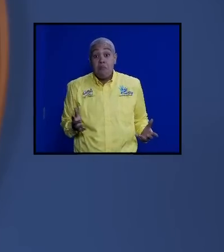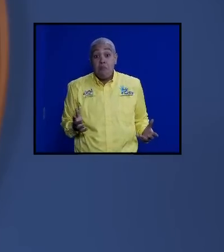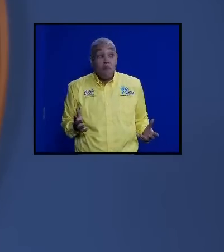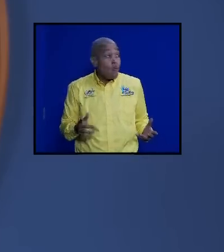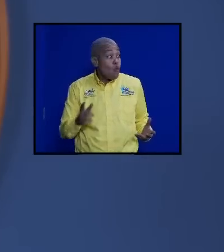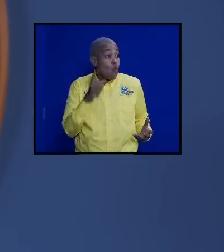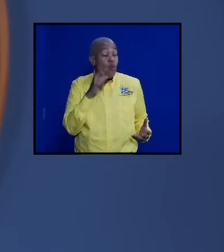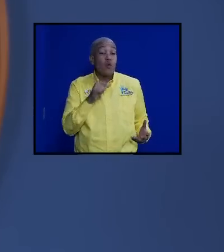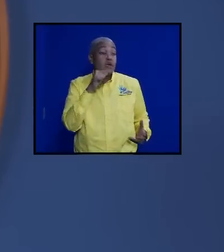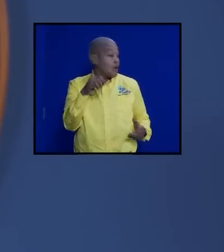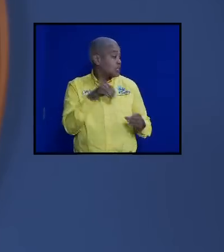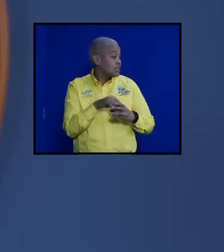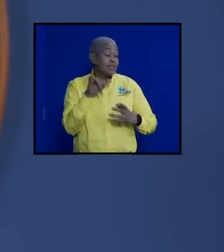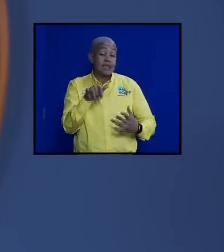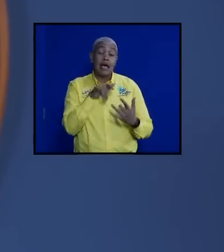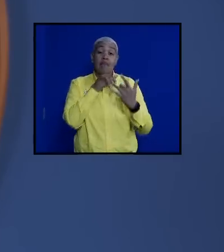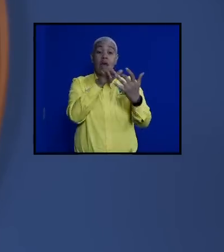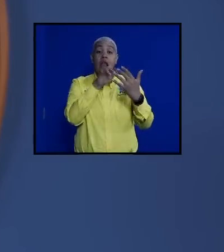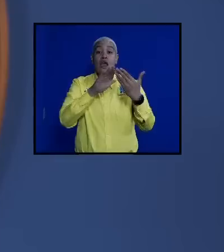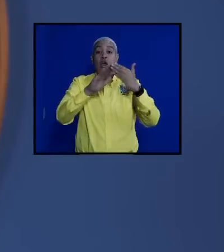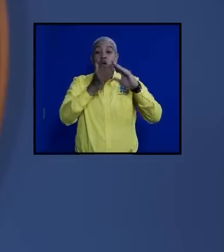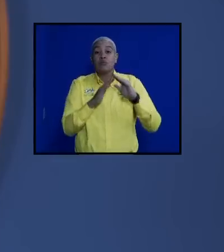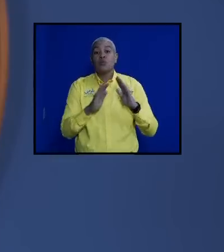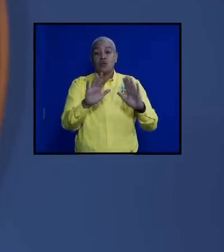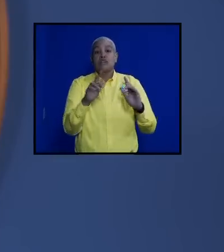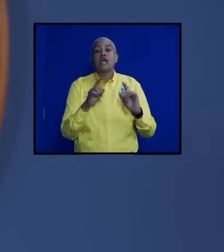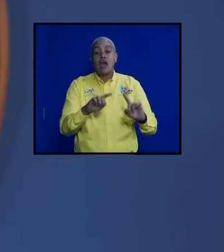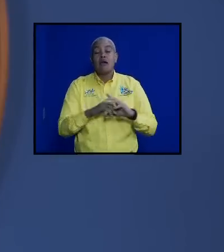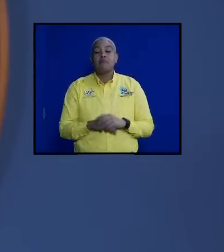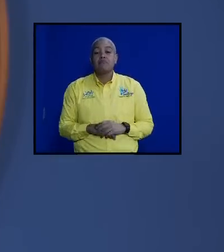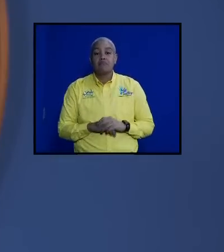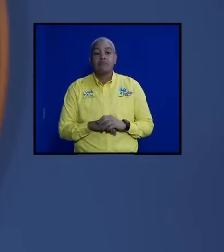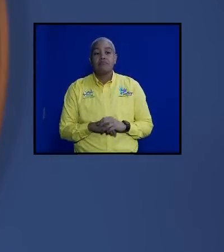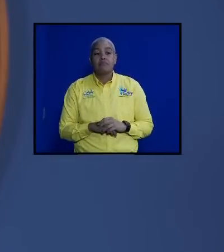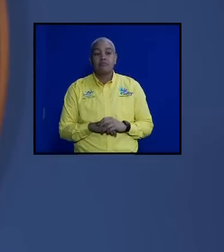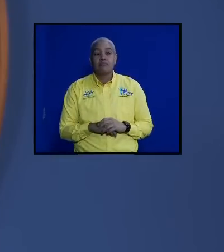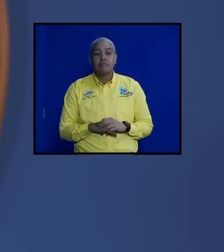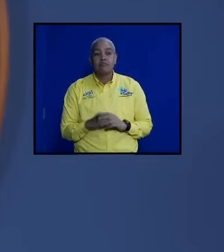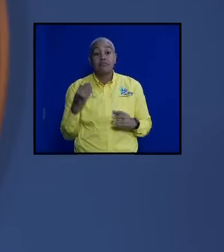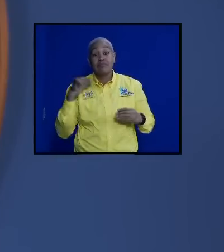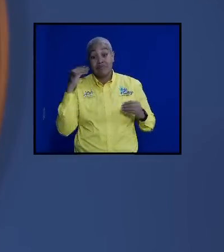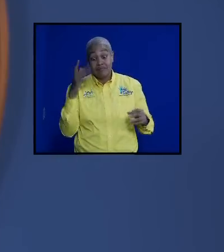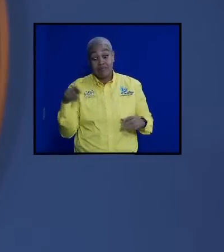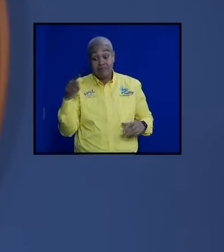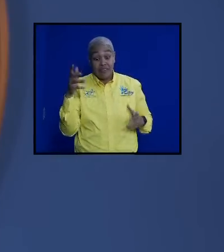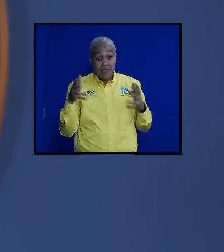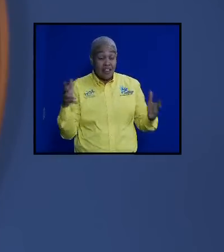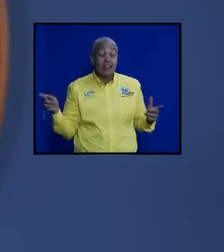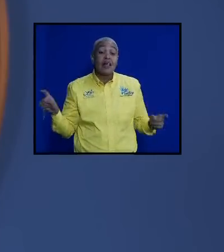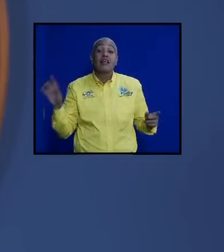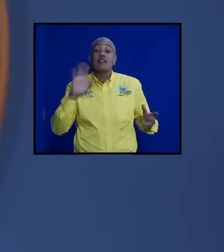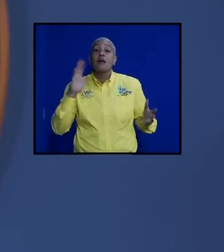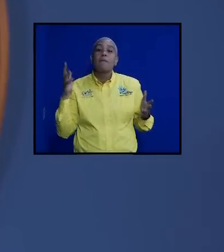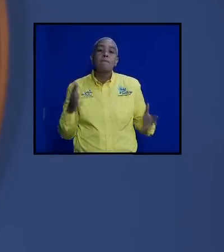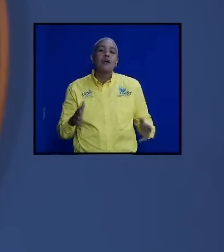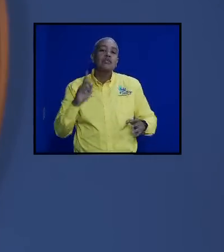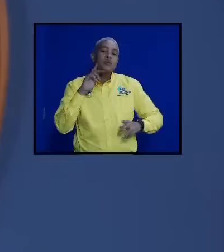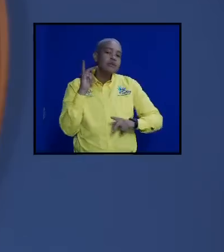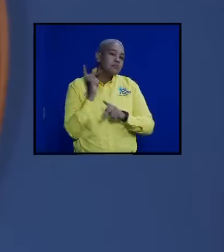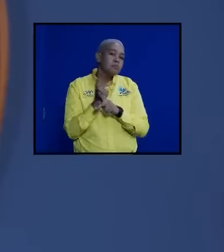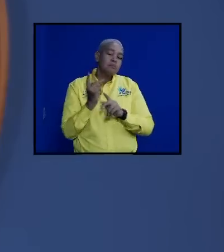are not in such violent communities. And as I say, our guys are out there. The presence will be